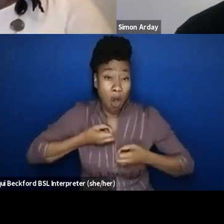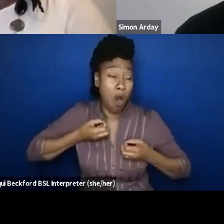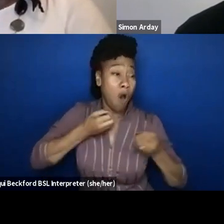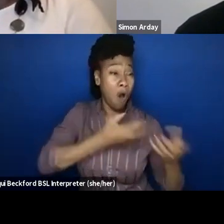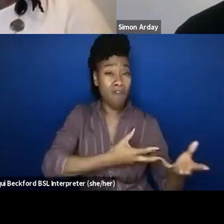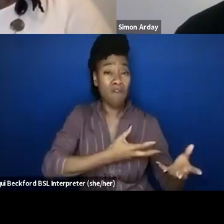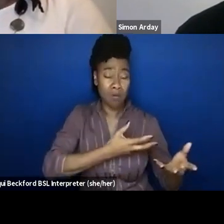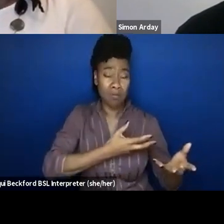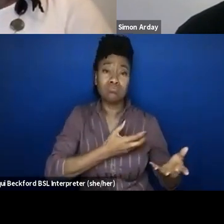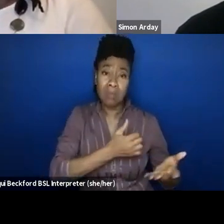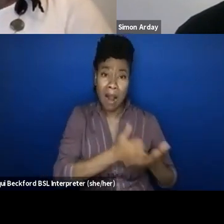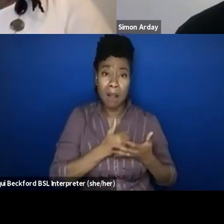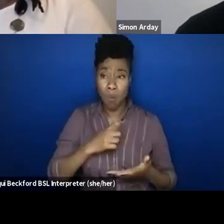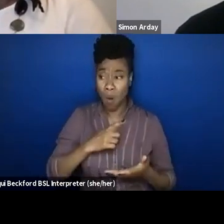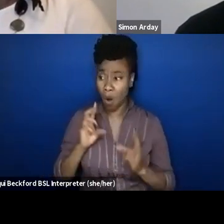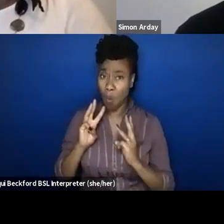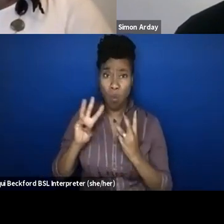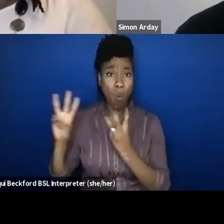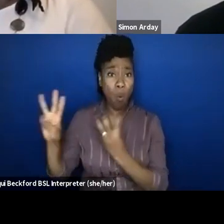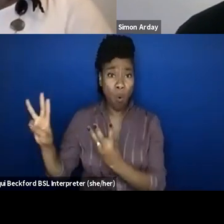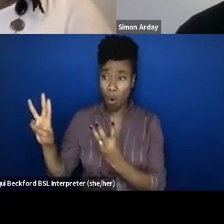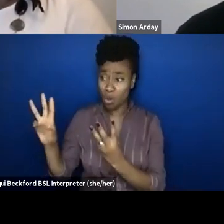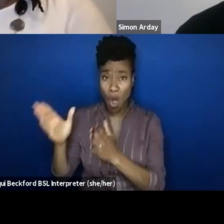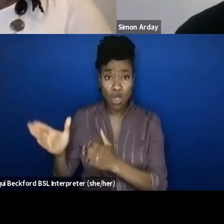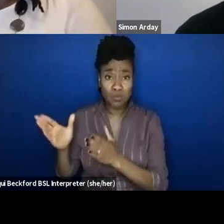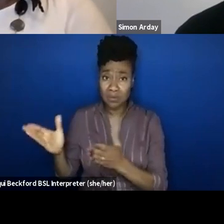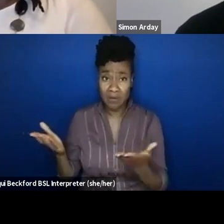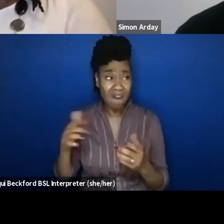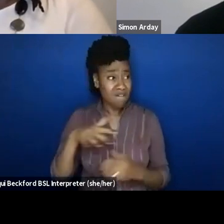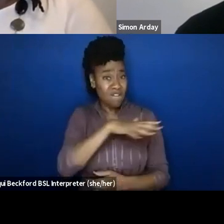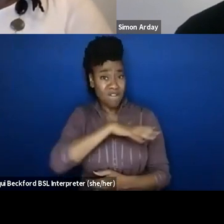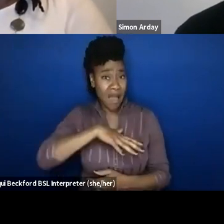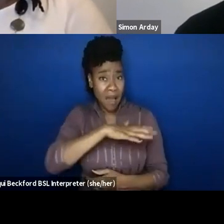your family. Mm-hmm. Sometimes, you know, it would be nice to